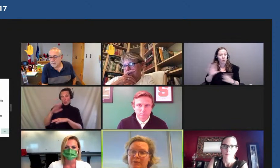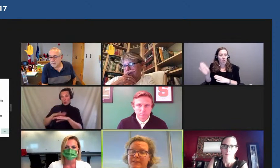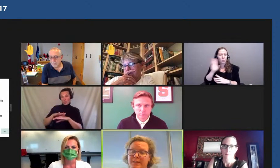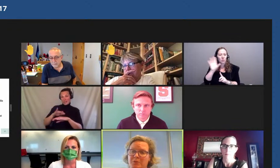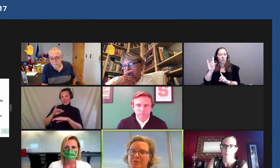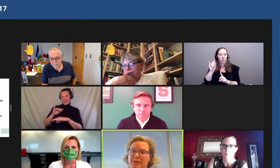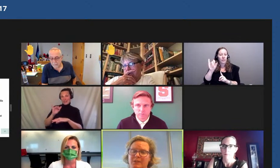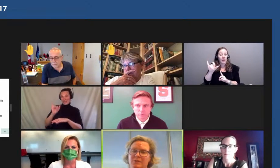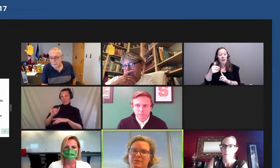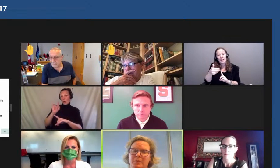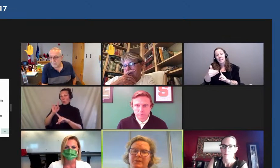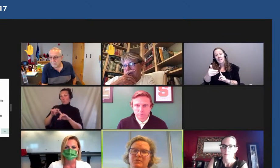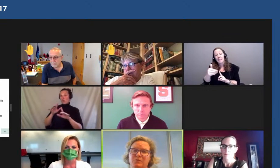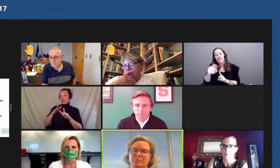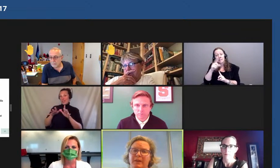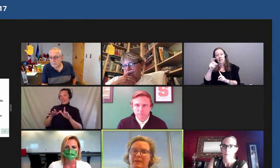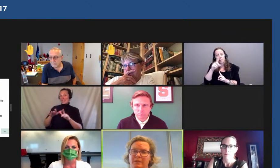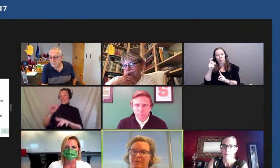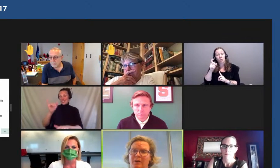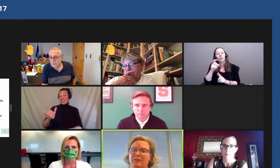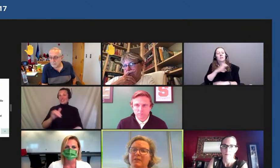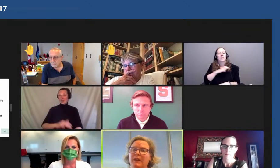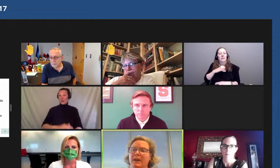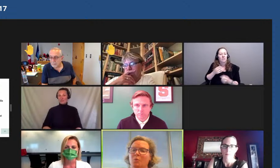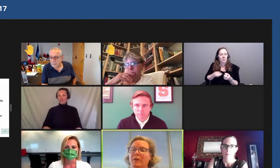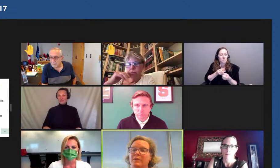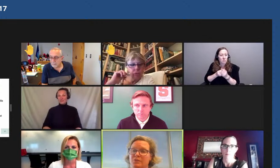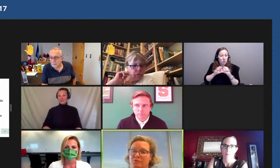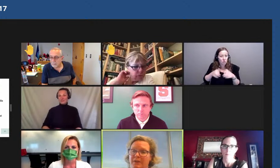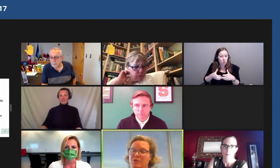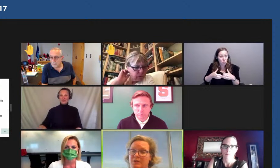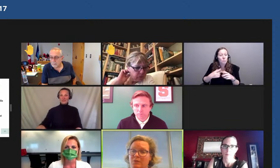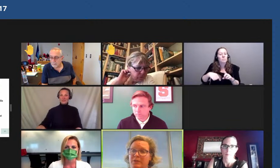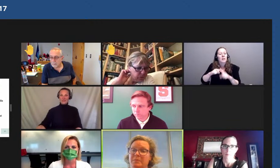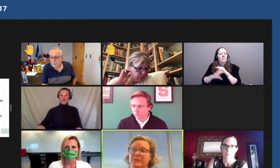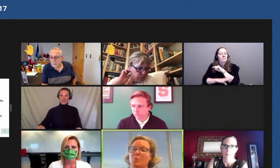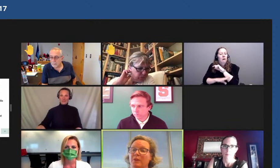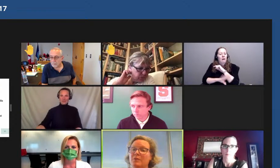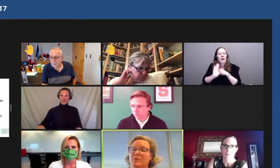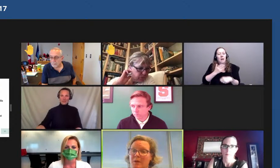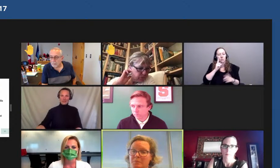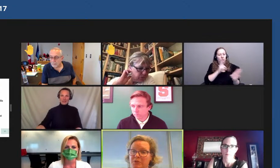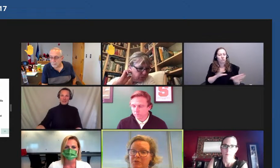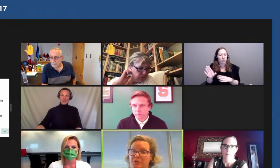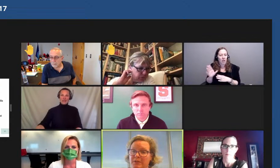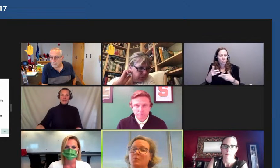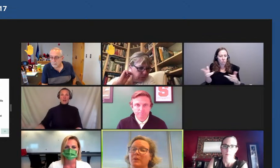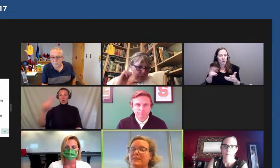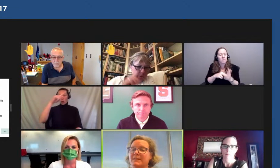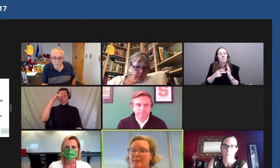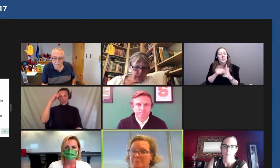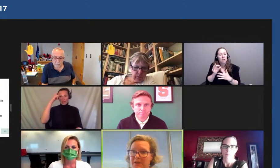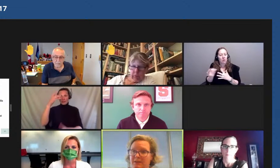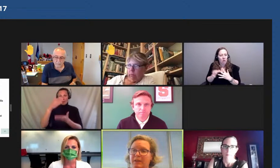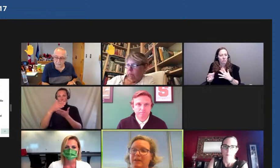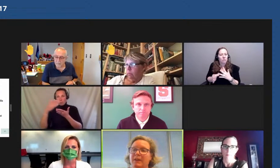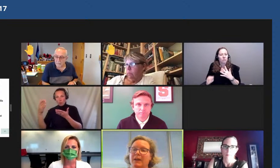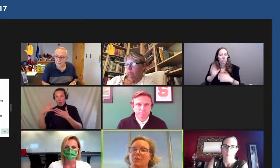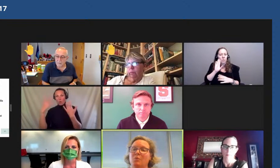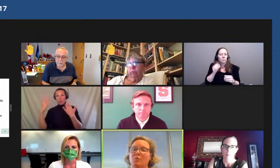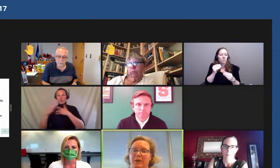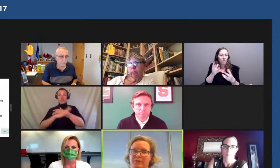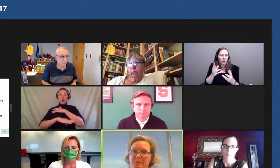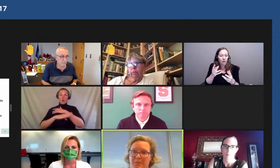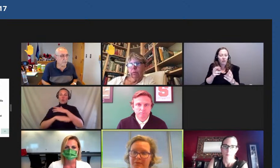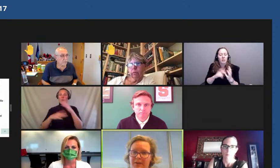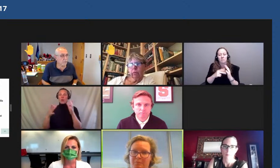later in the summer to the councillor sponsors group, and in the fall what our strategy is going to be. So what are those options, and what does that